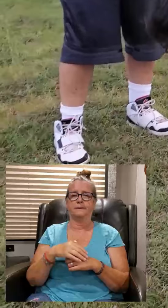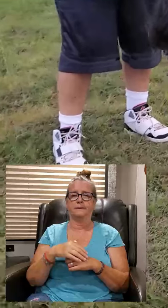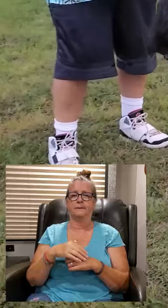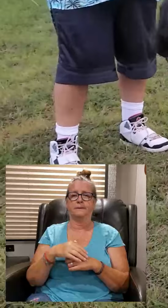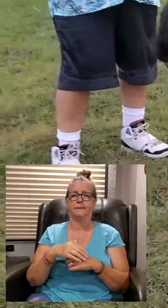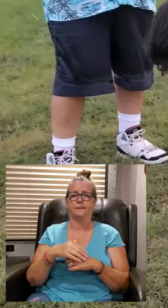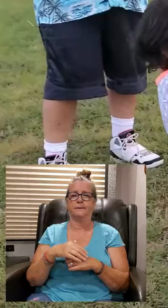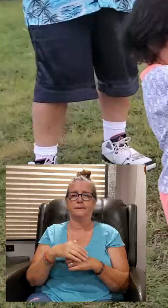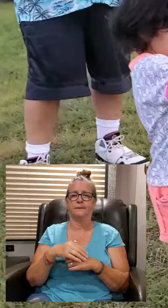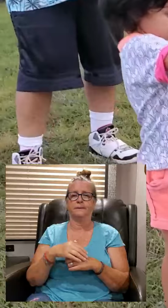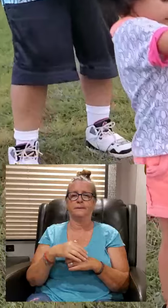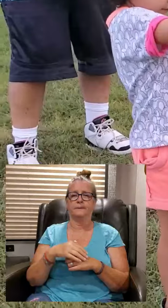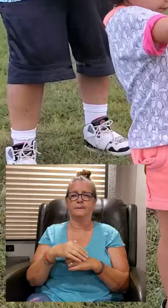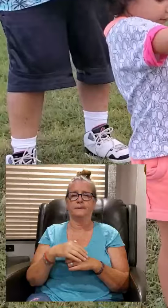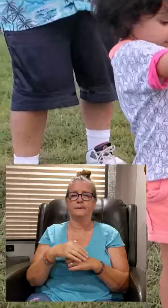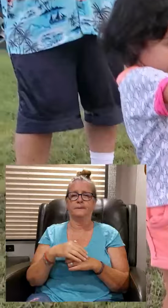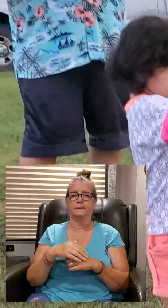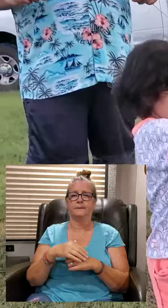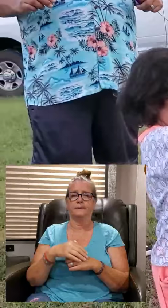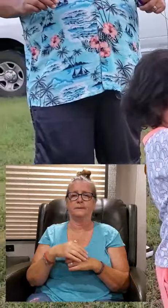Okay, the final results